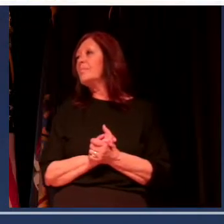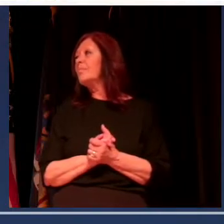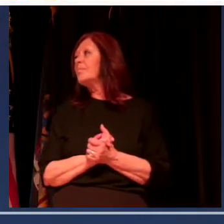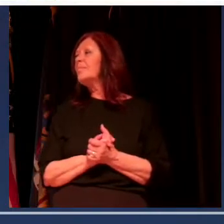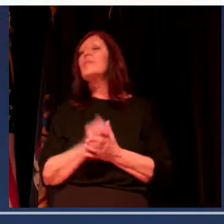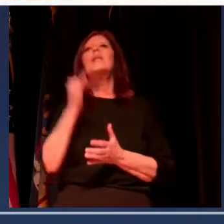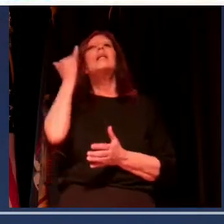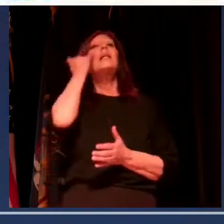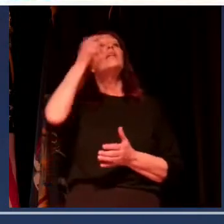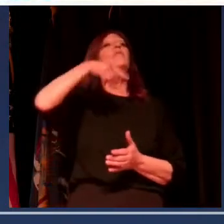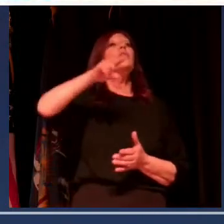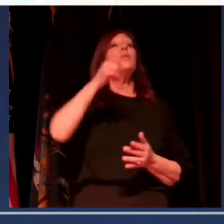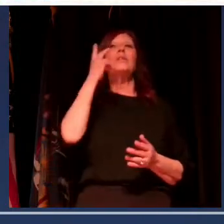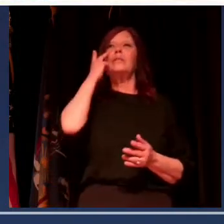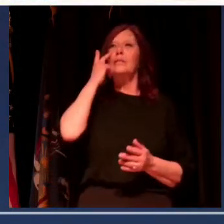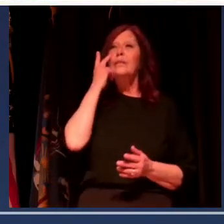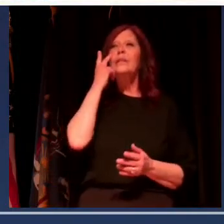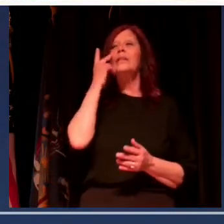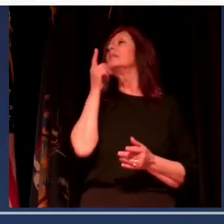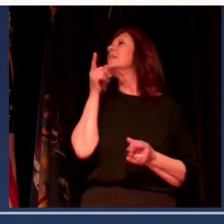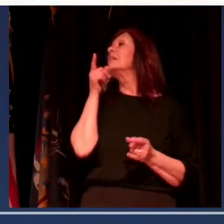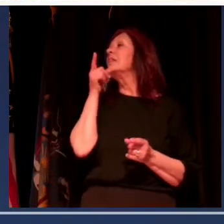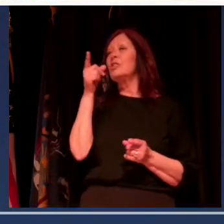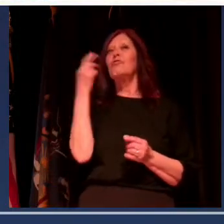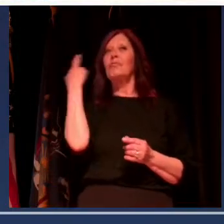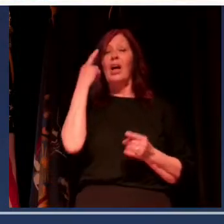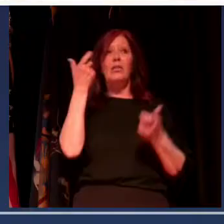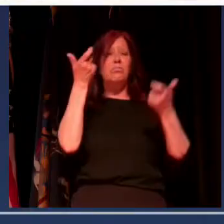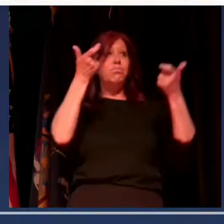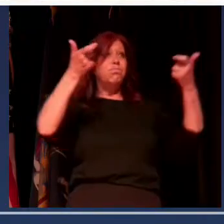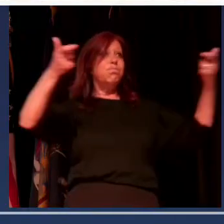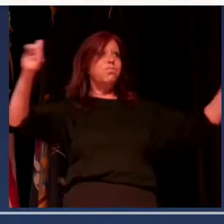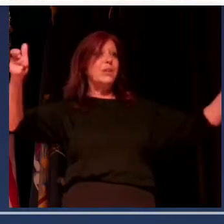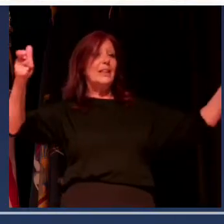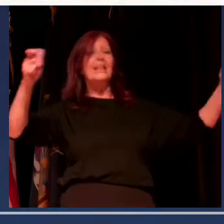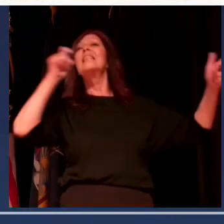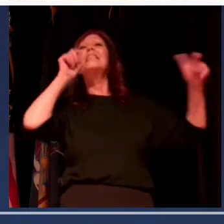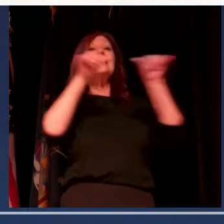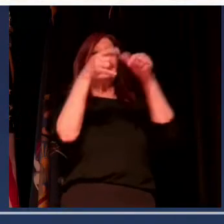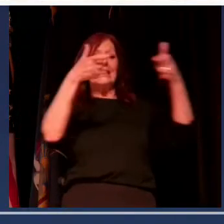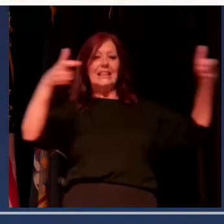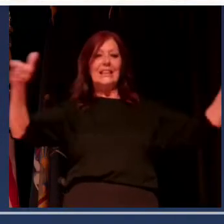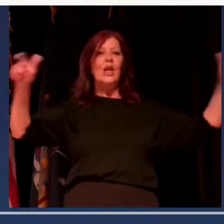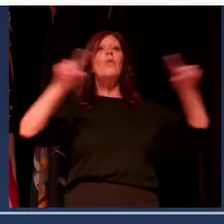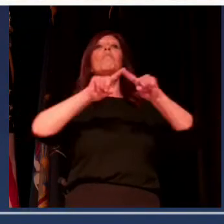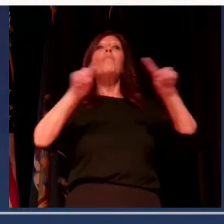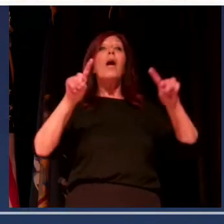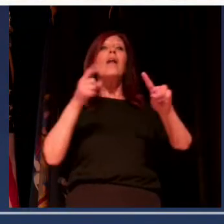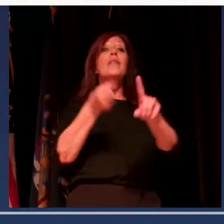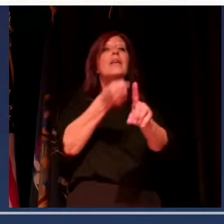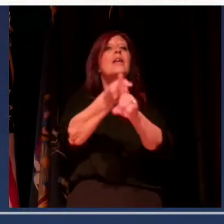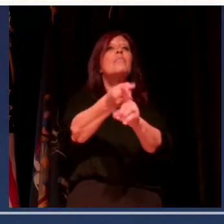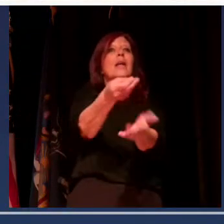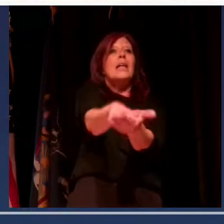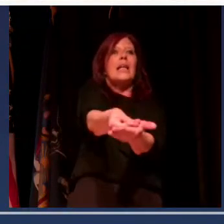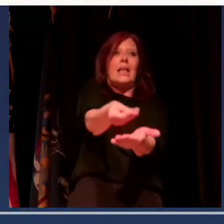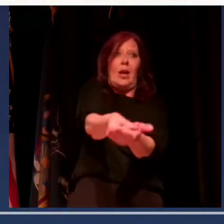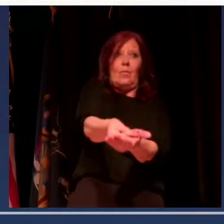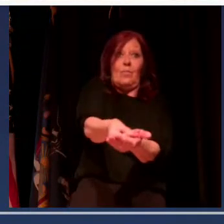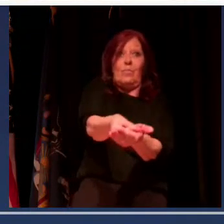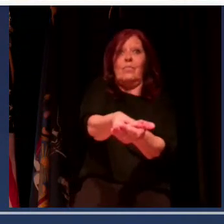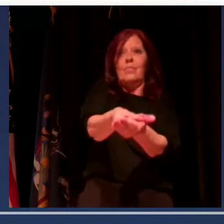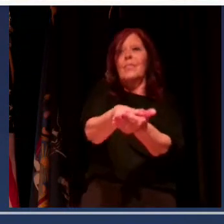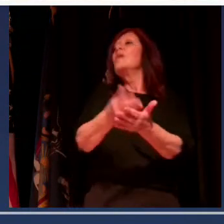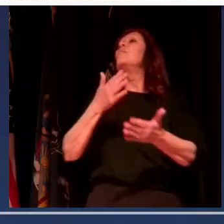If you have been on site, you realize how big the stadium is, not just in size, but an economic impact on the community. I thank